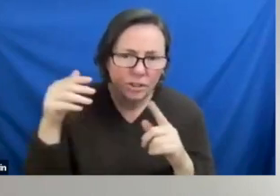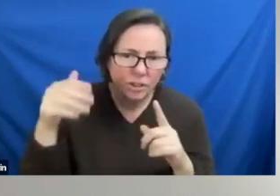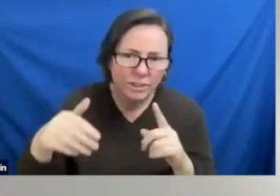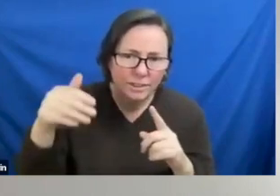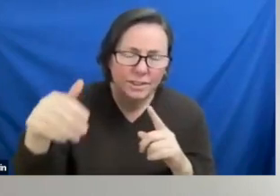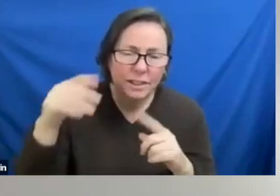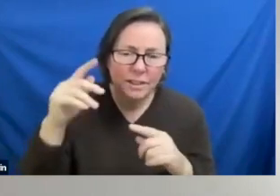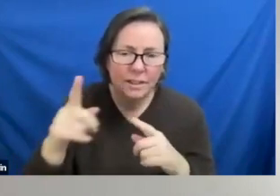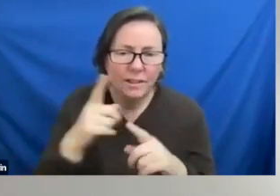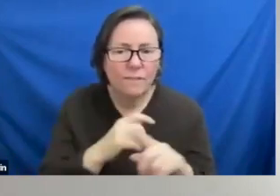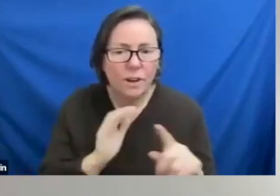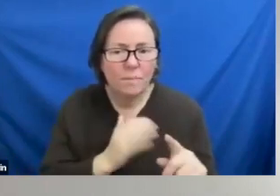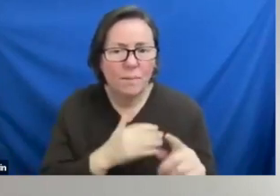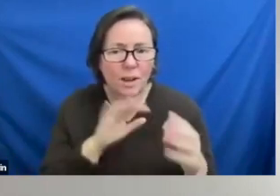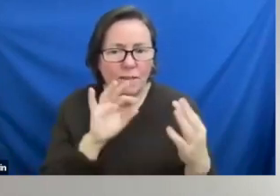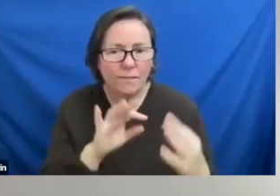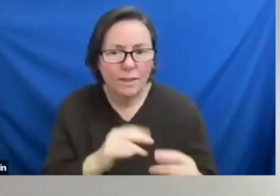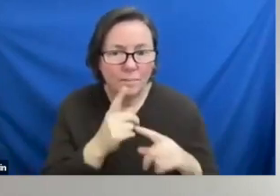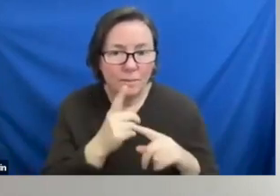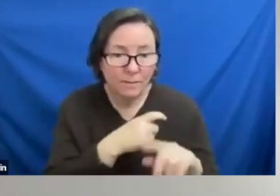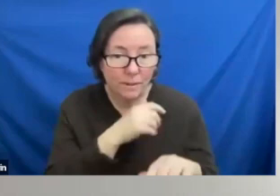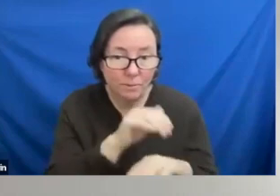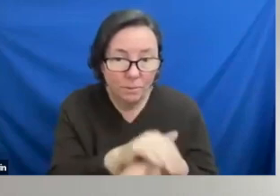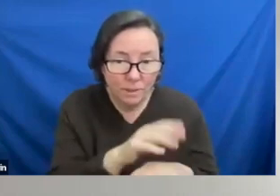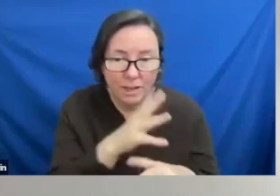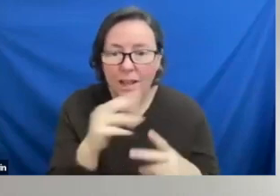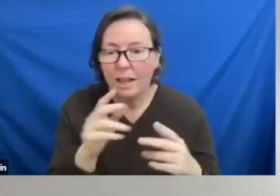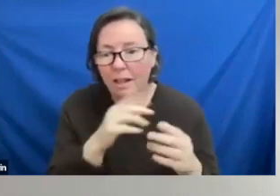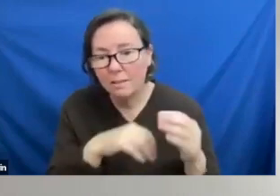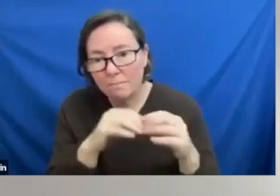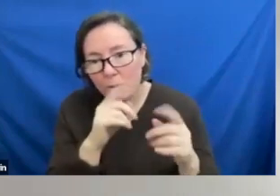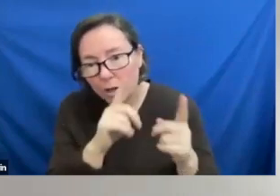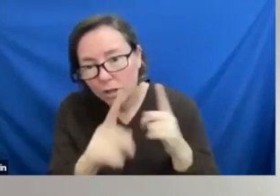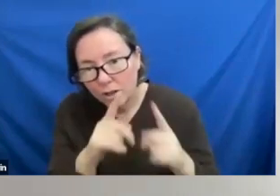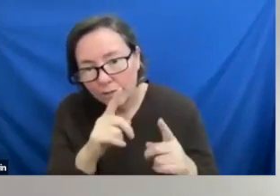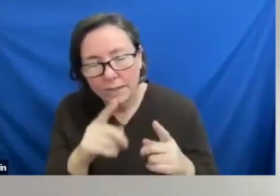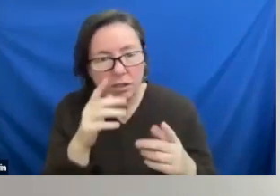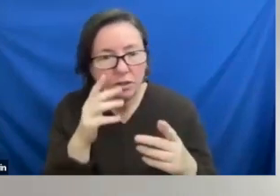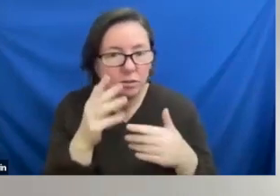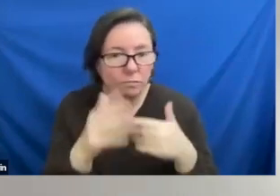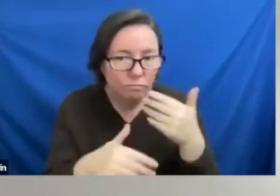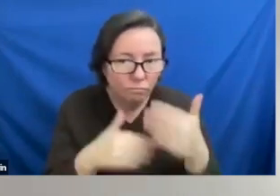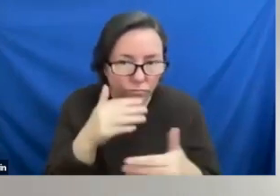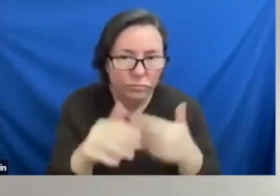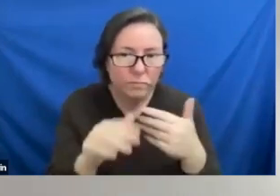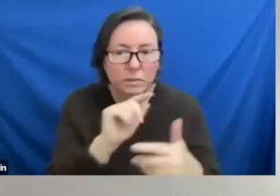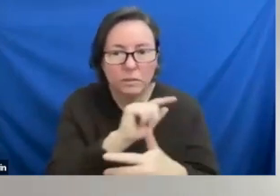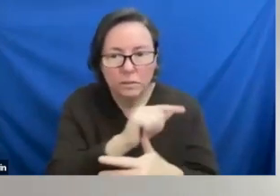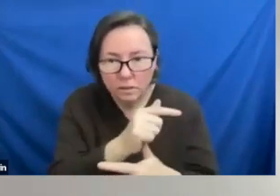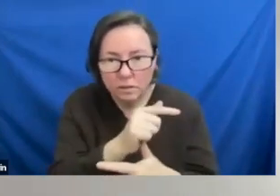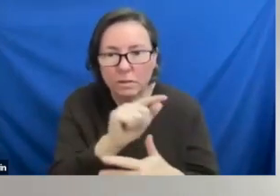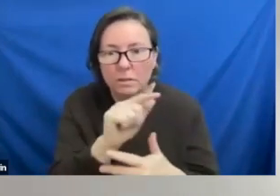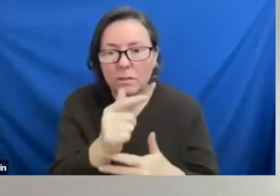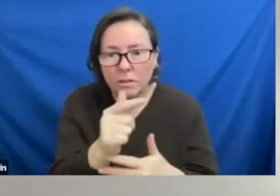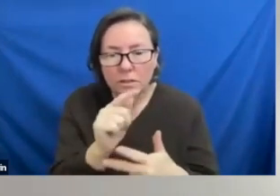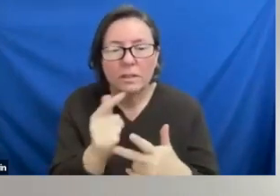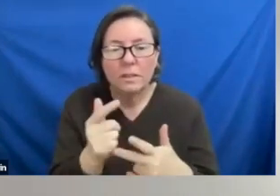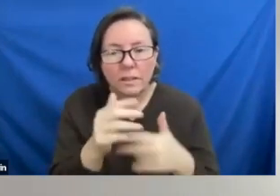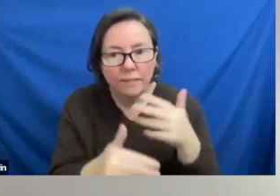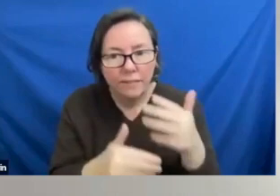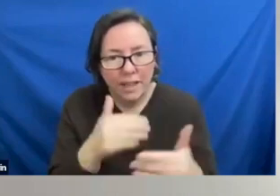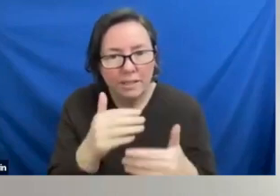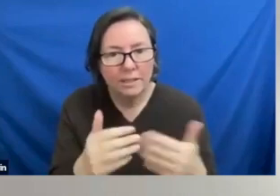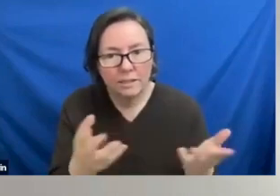feedback that we get here and further conversations as we move forward and as we progress towards these